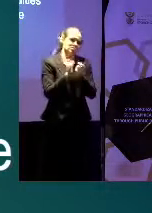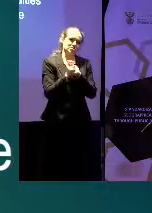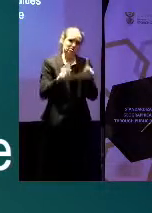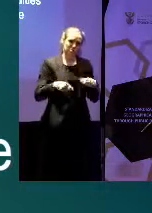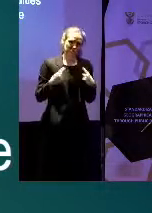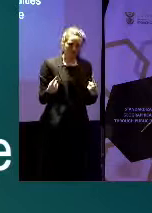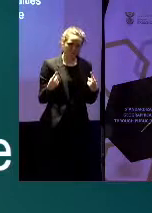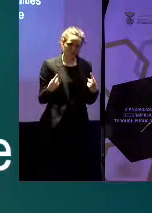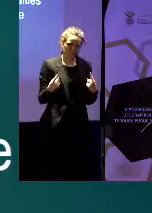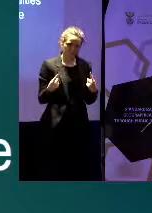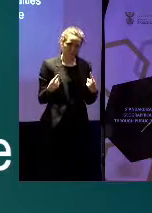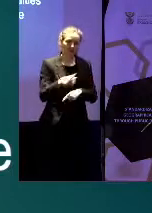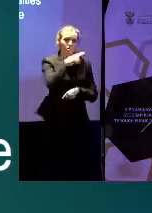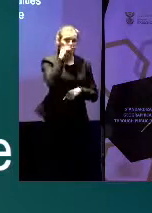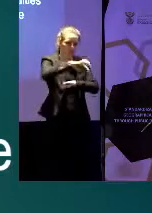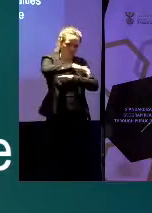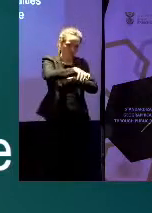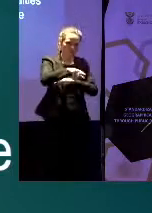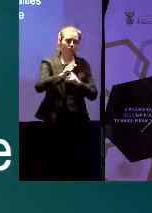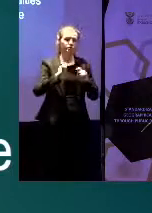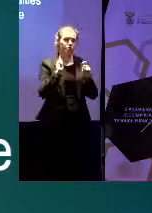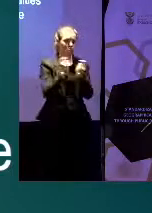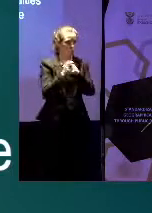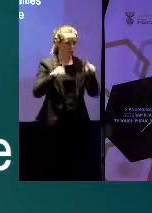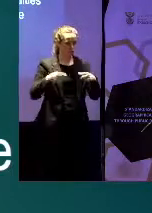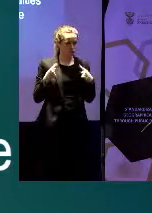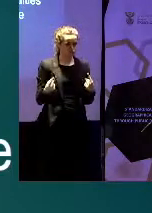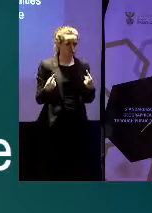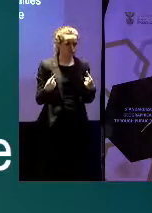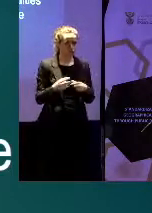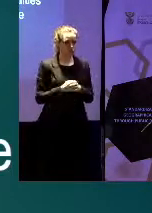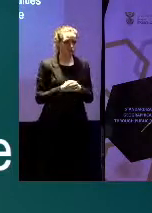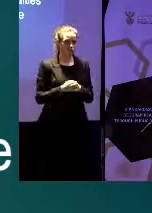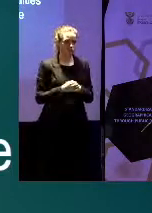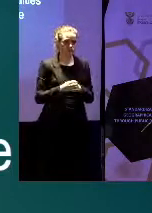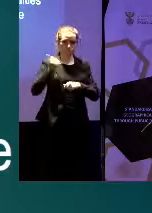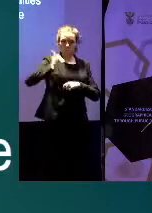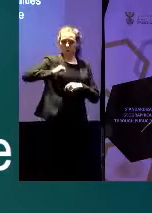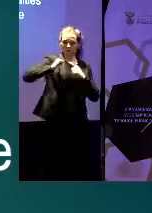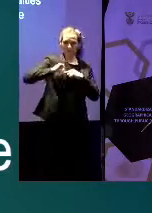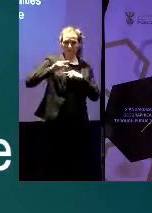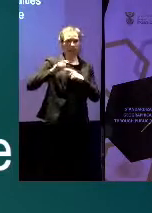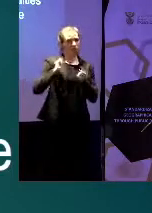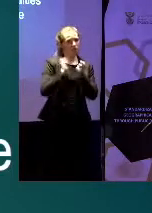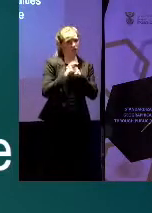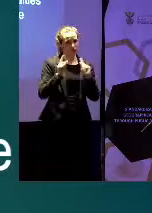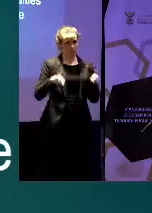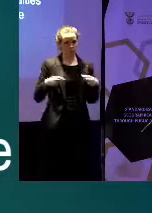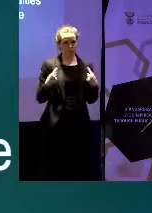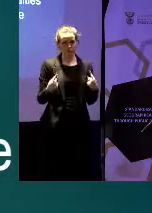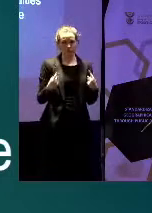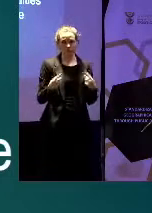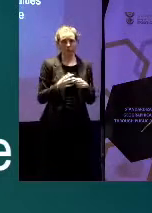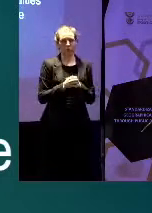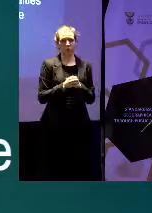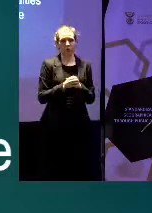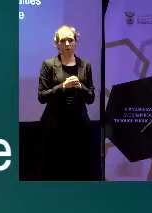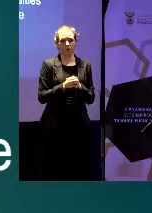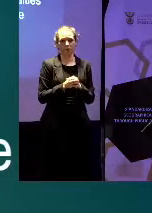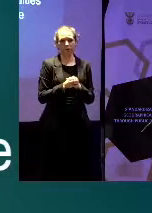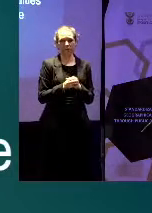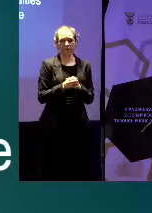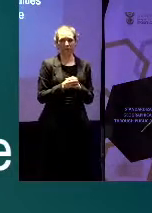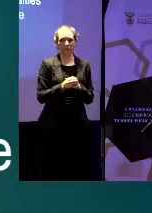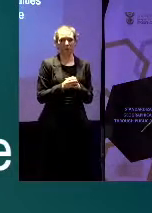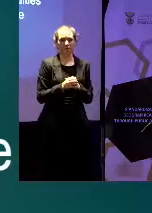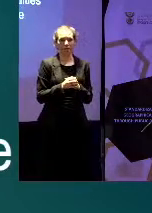we can't change the name of a province. We can't even change the name of the municipality or local authority in the place